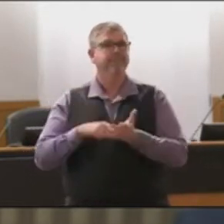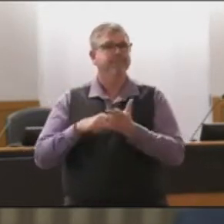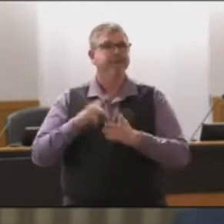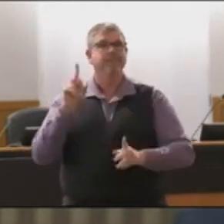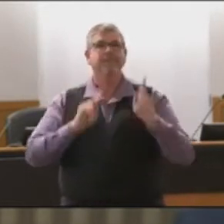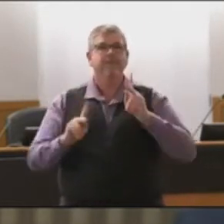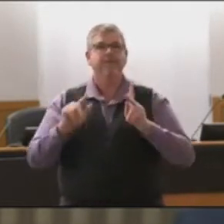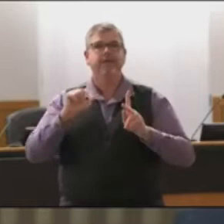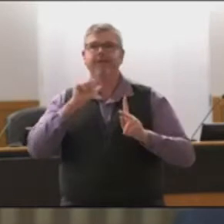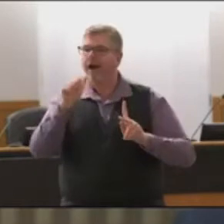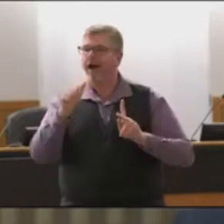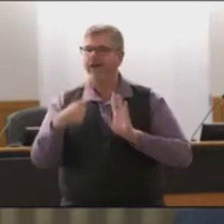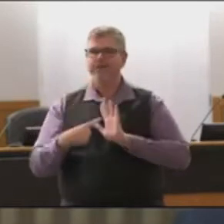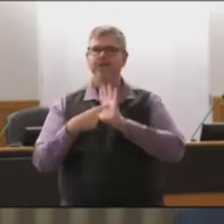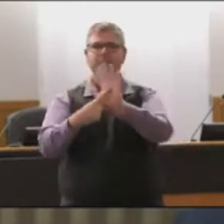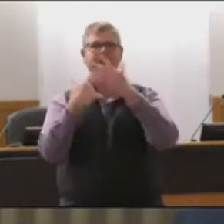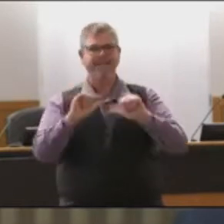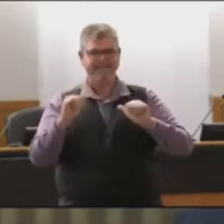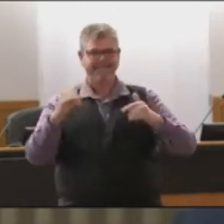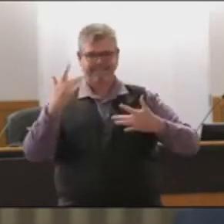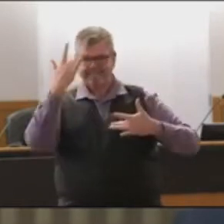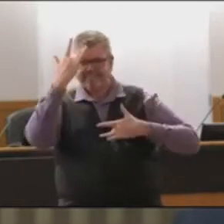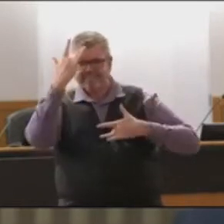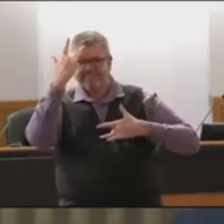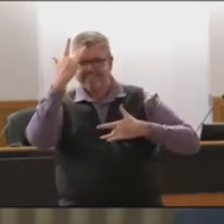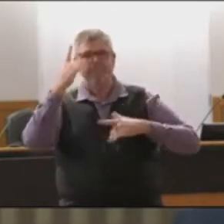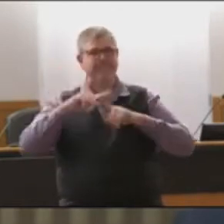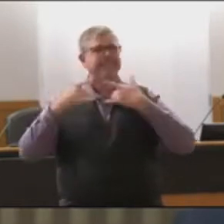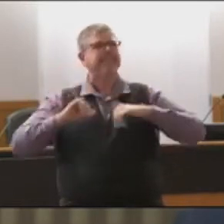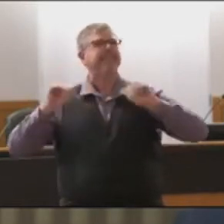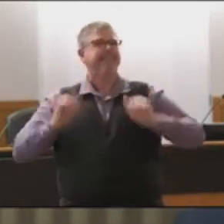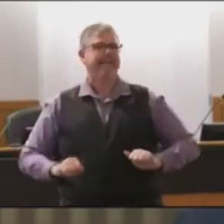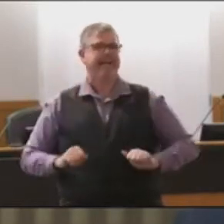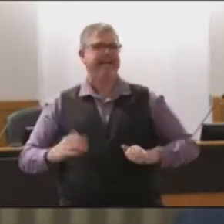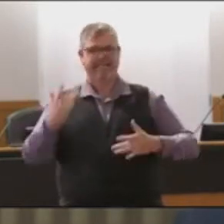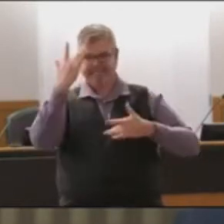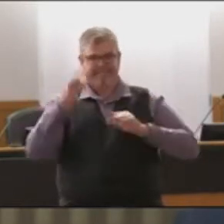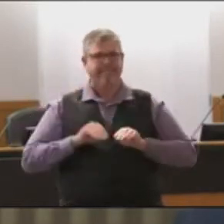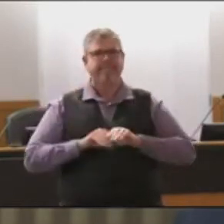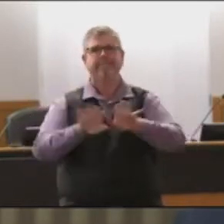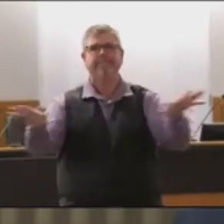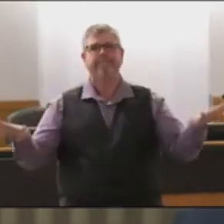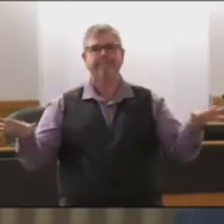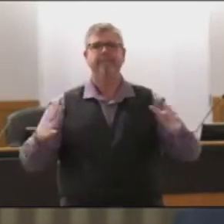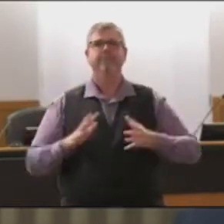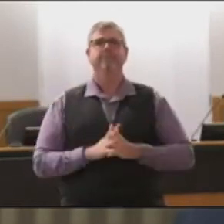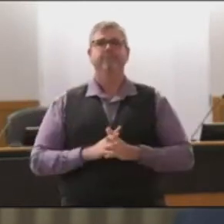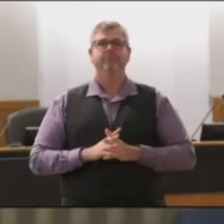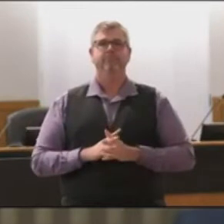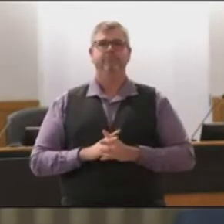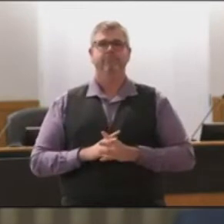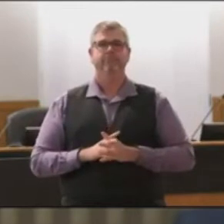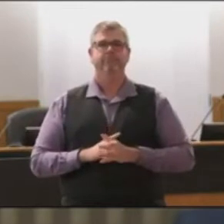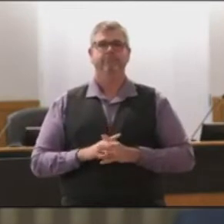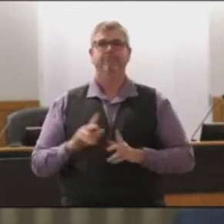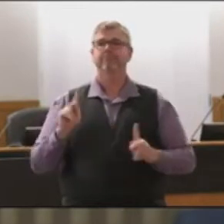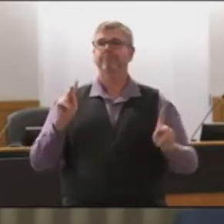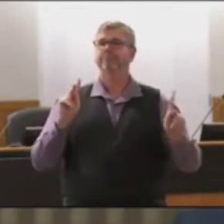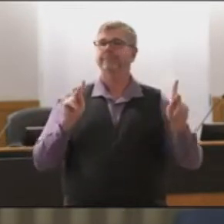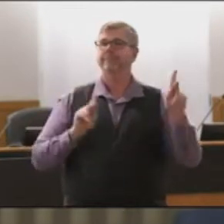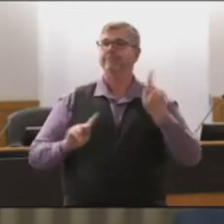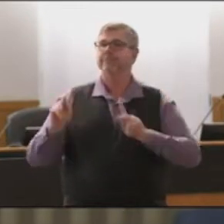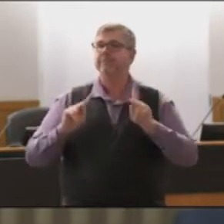symptoms may possibly be contagious for several days prior to their onset of symptoms. Also, those with